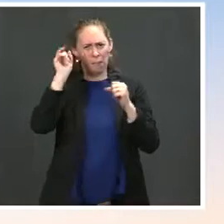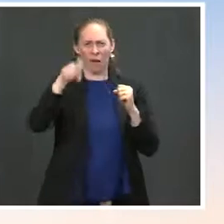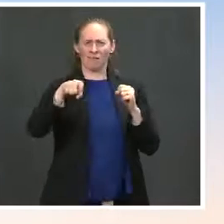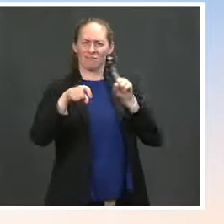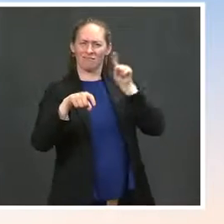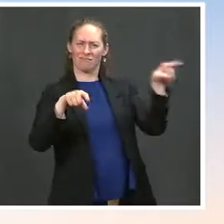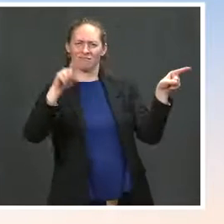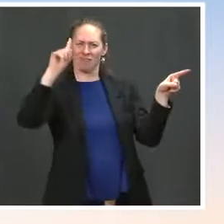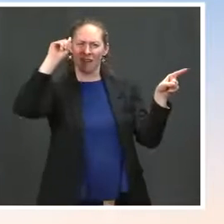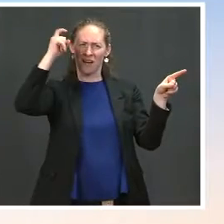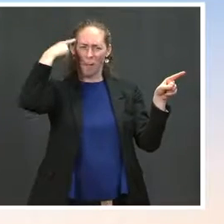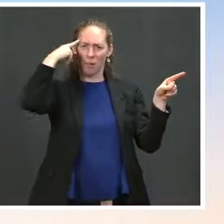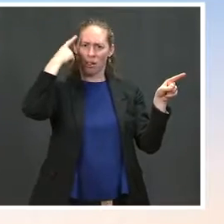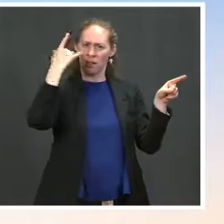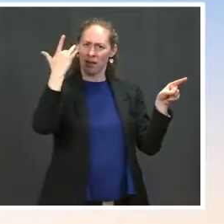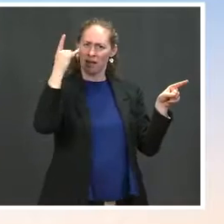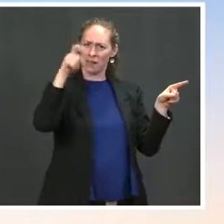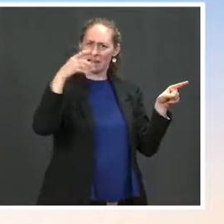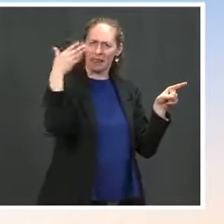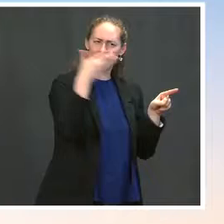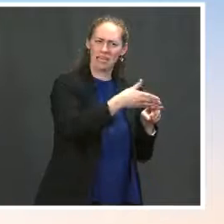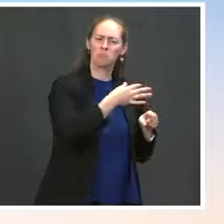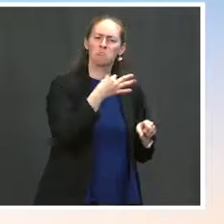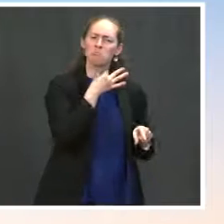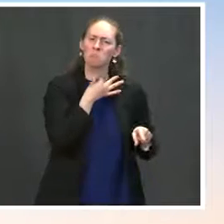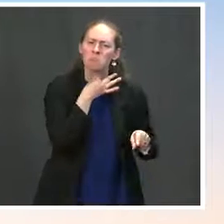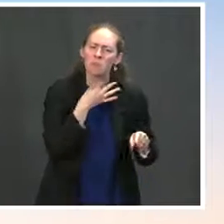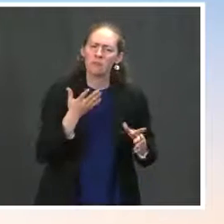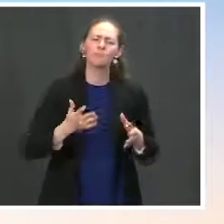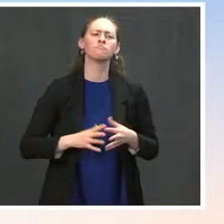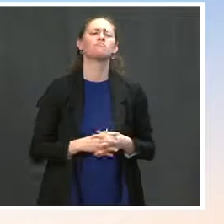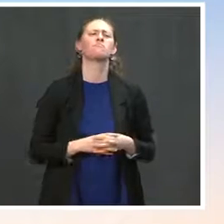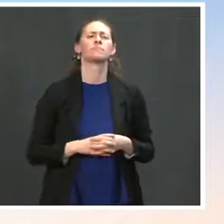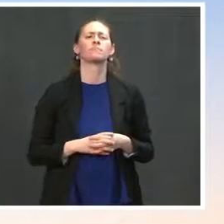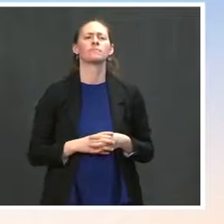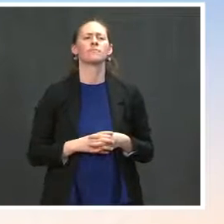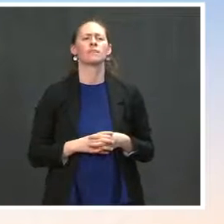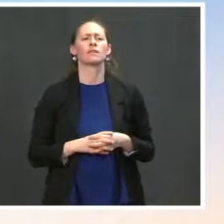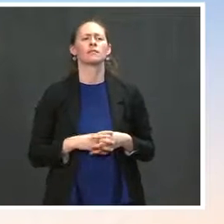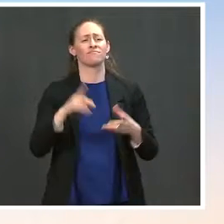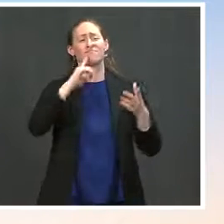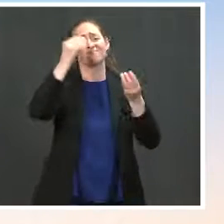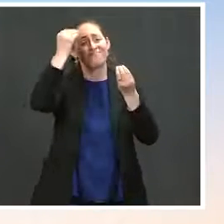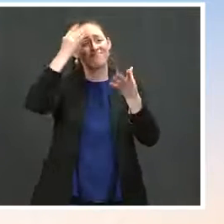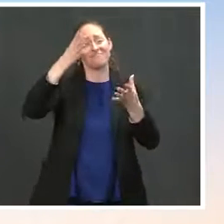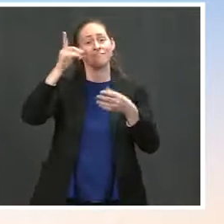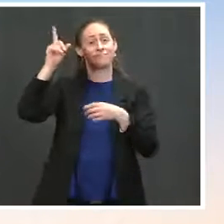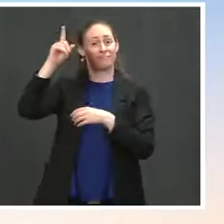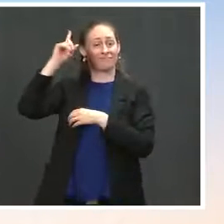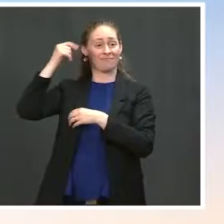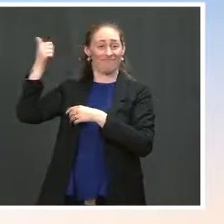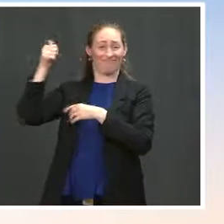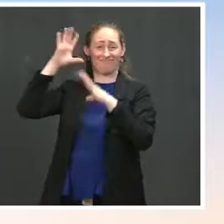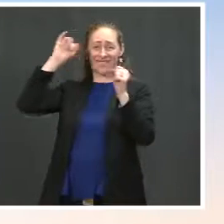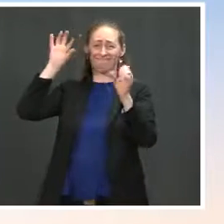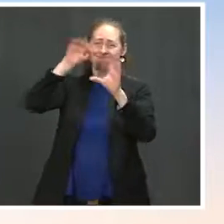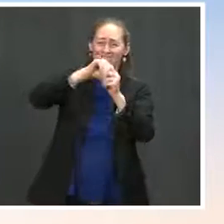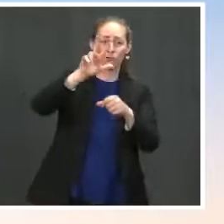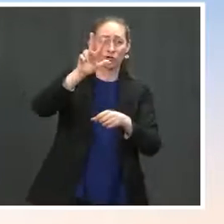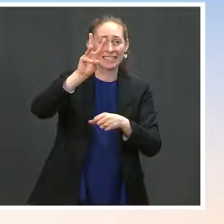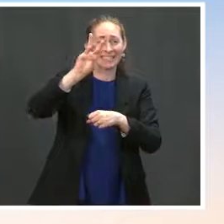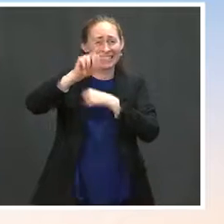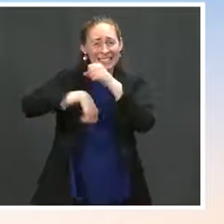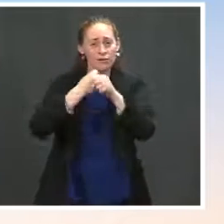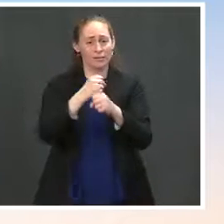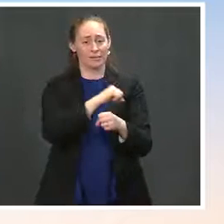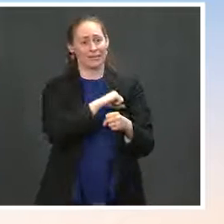physically be there? Well, first, the president was in the Senate for 36 years, and he is a person who